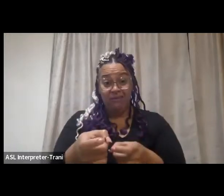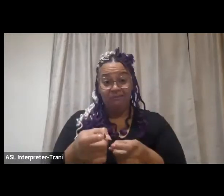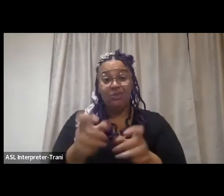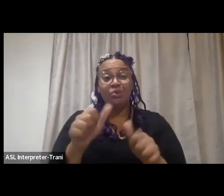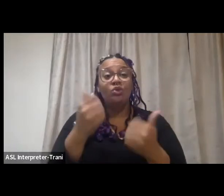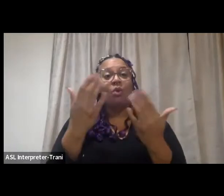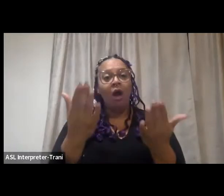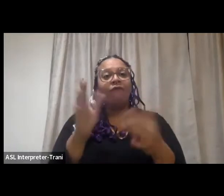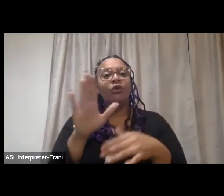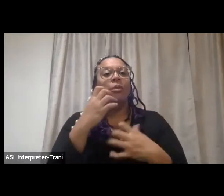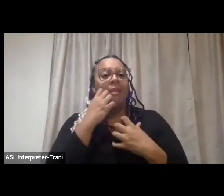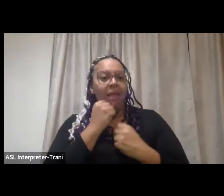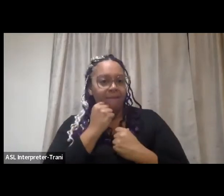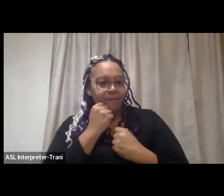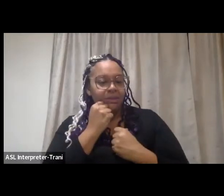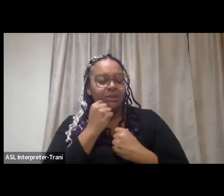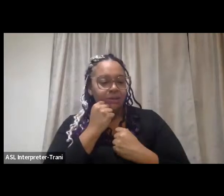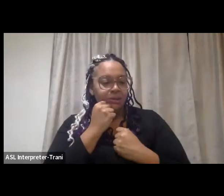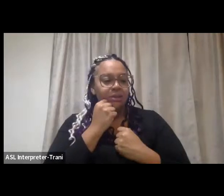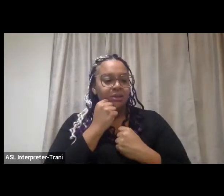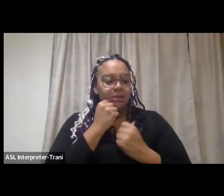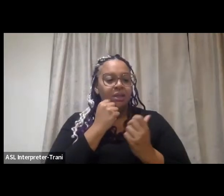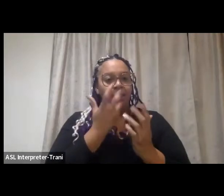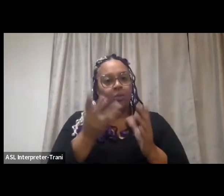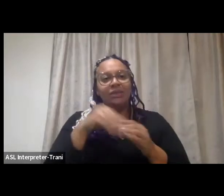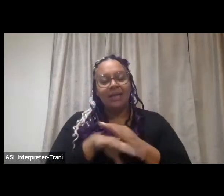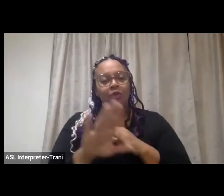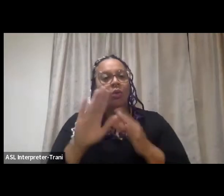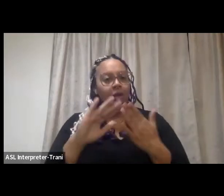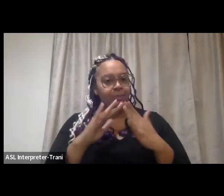your beloveds and those in your community.